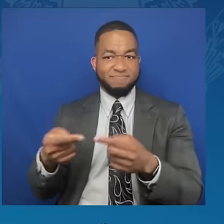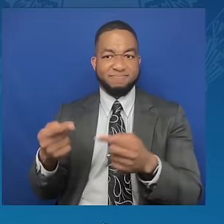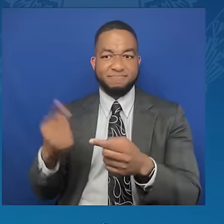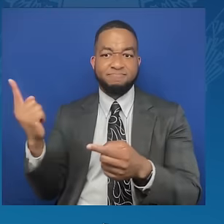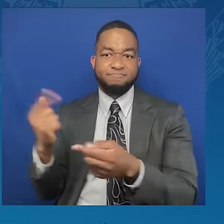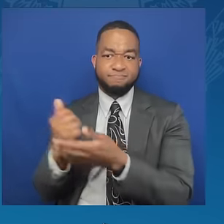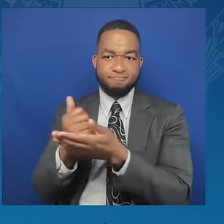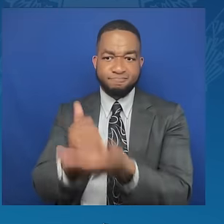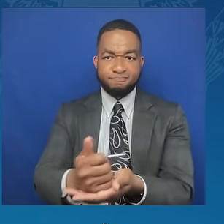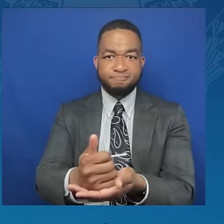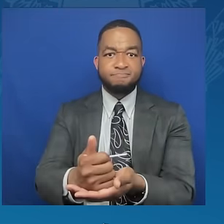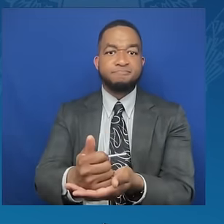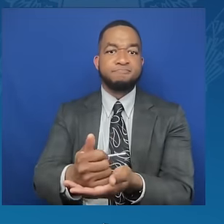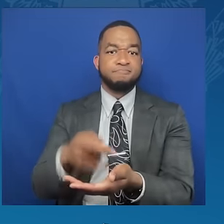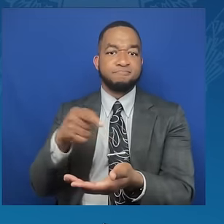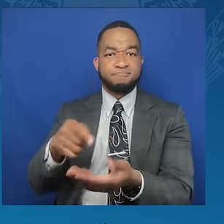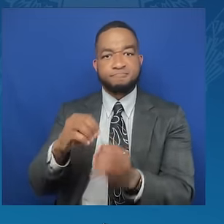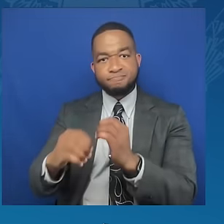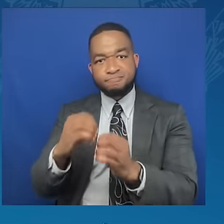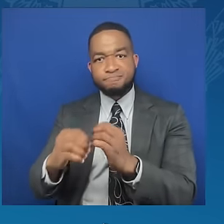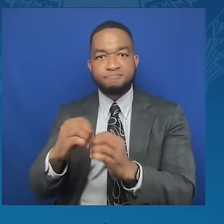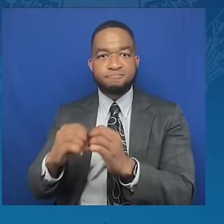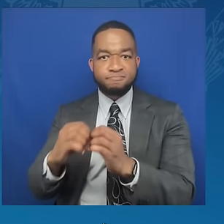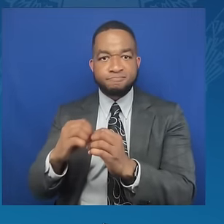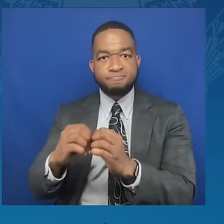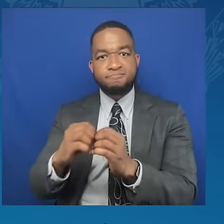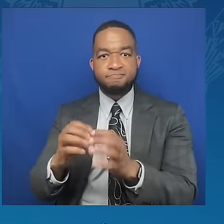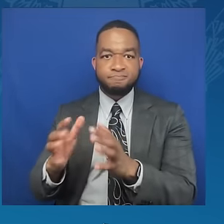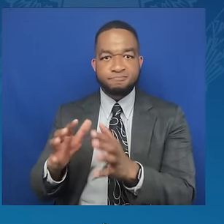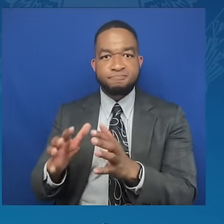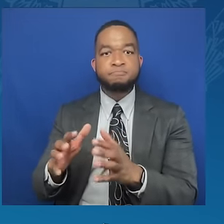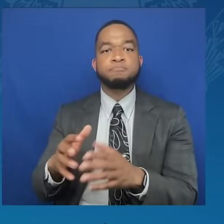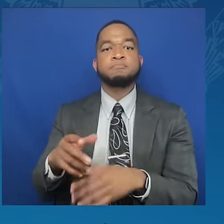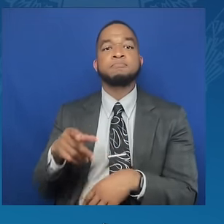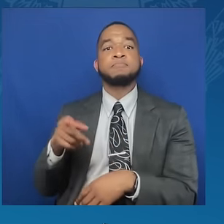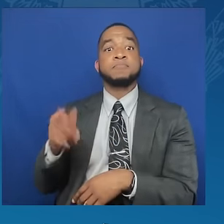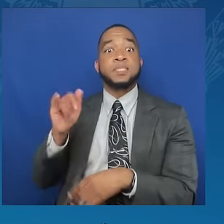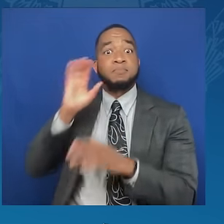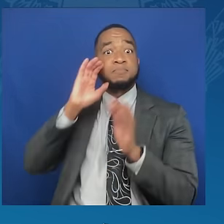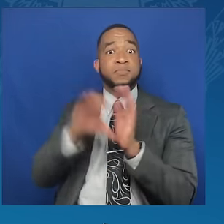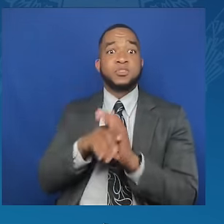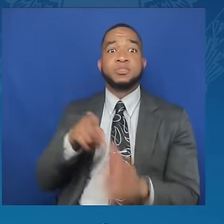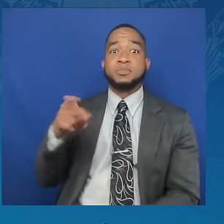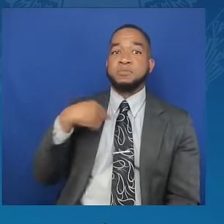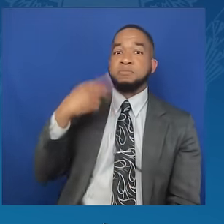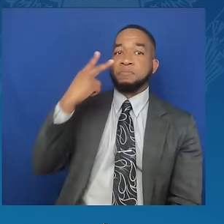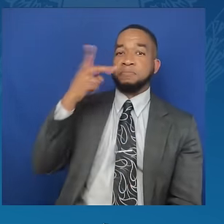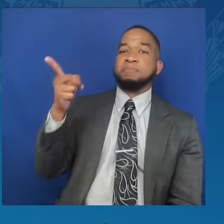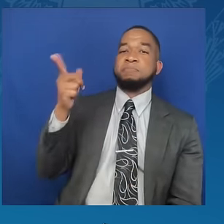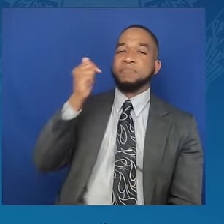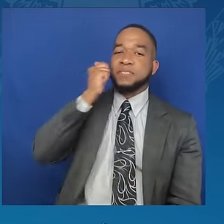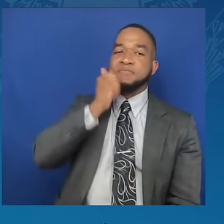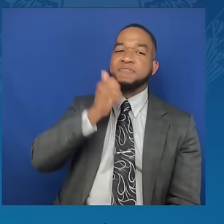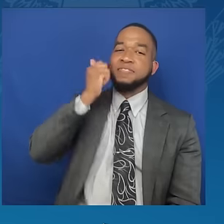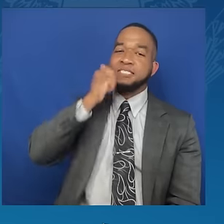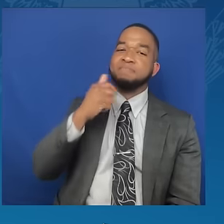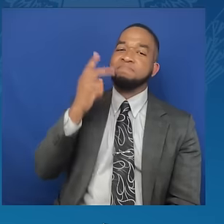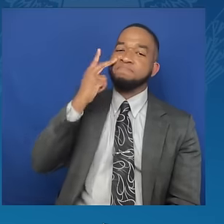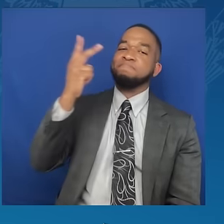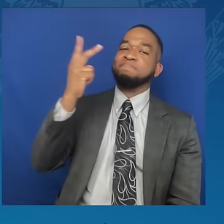owe to those who gave so much before us. History is a relay race.